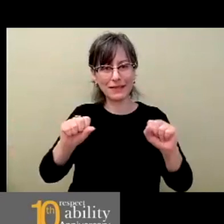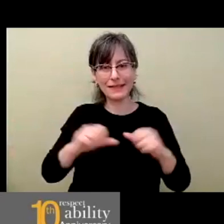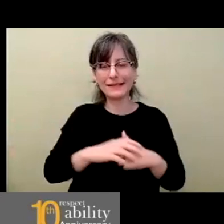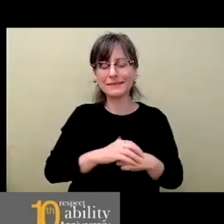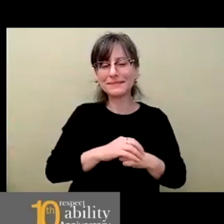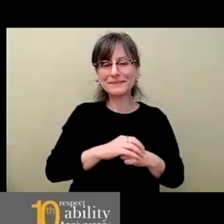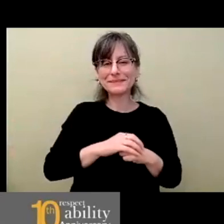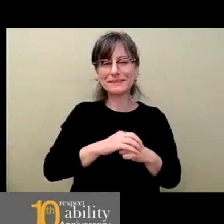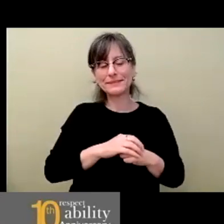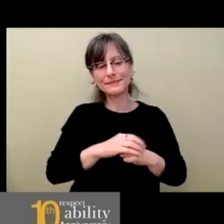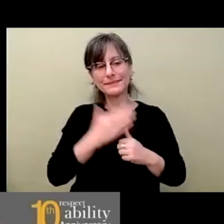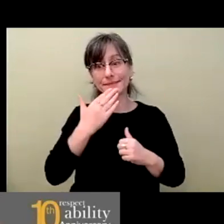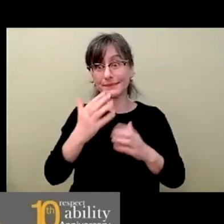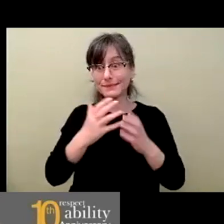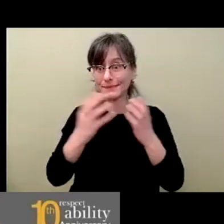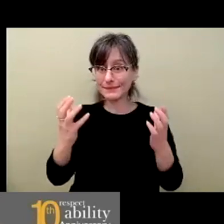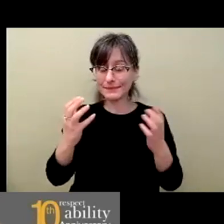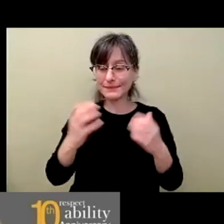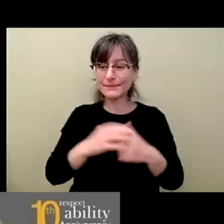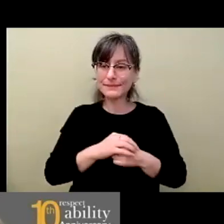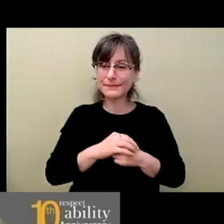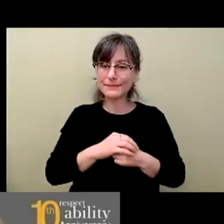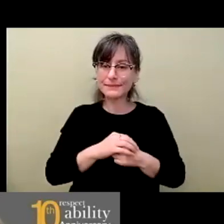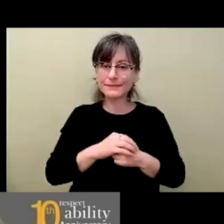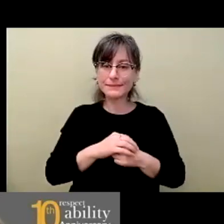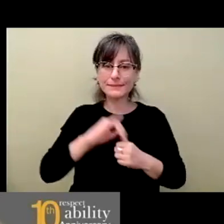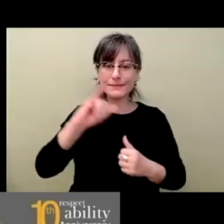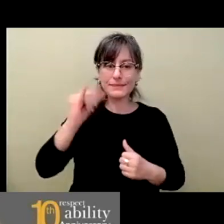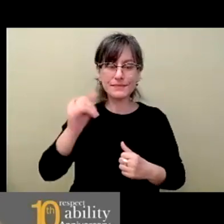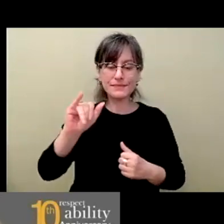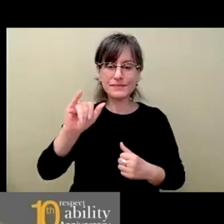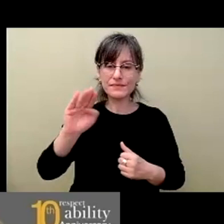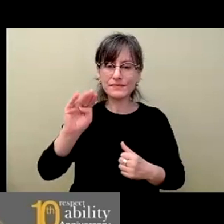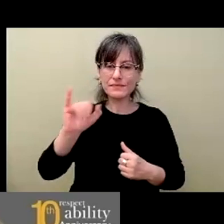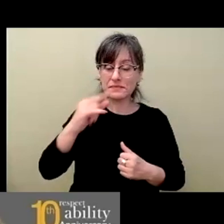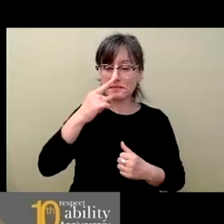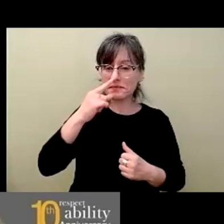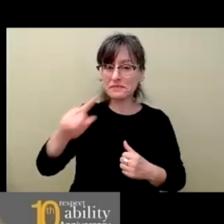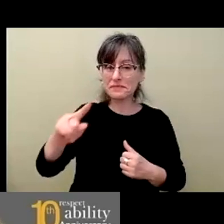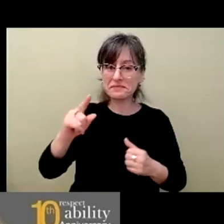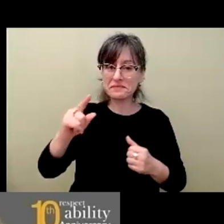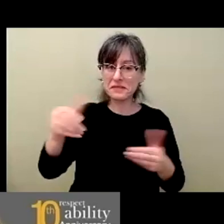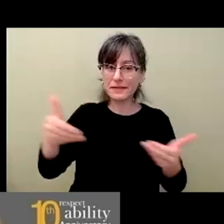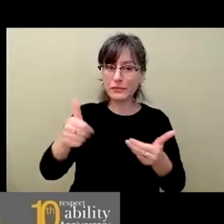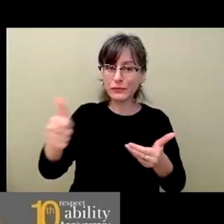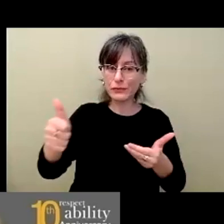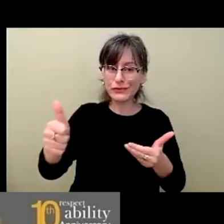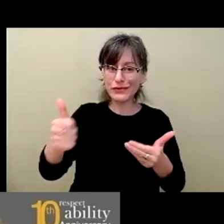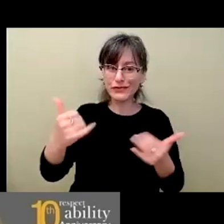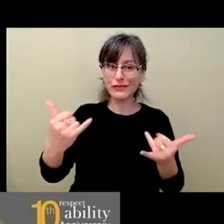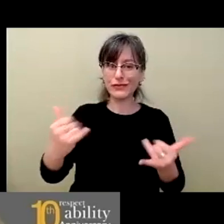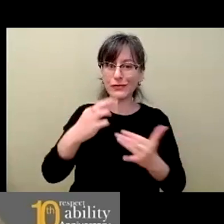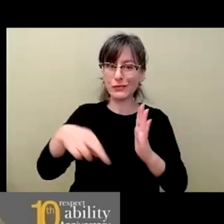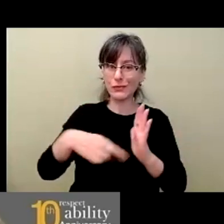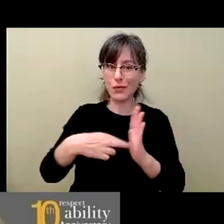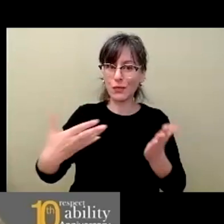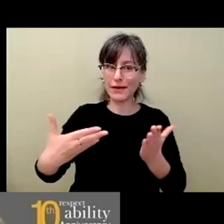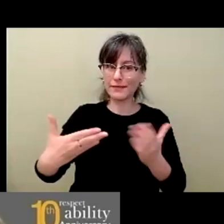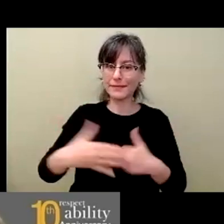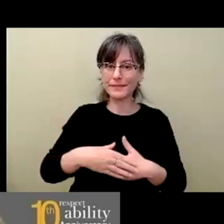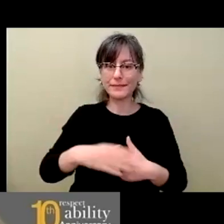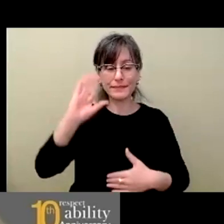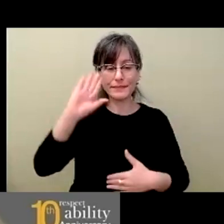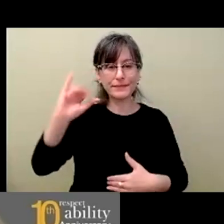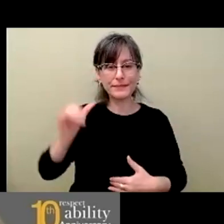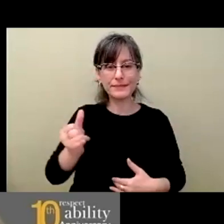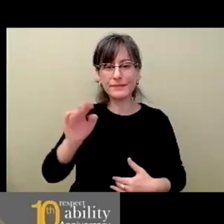All right, thank you so much. And Jimmy, I would ask you to go next in introducing yourself and your current role. My name is